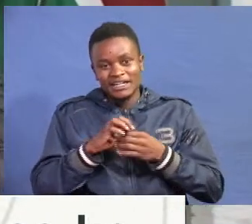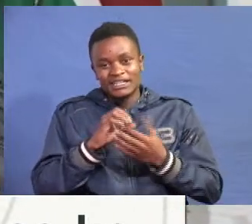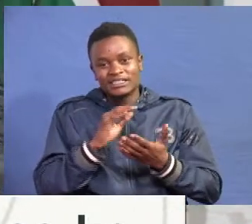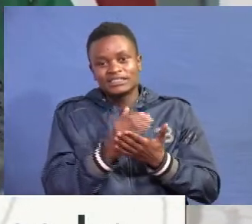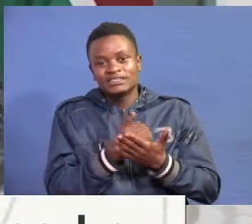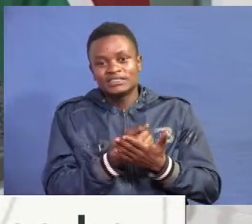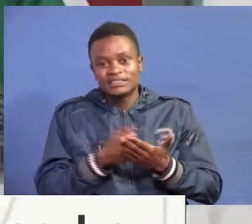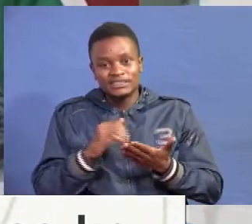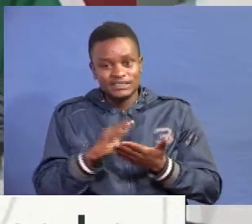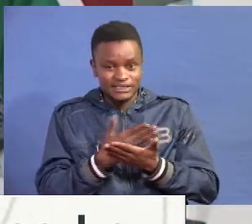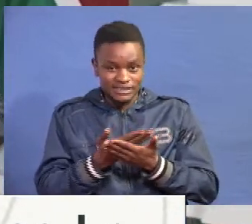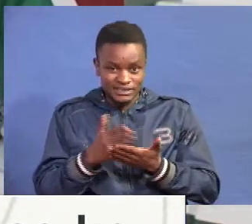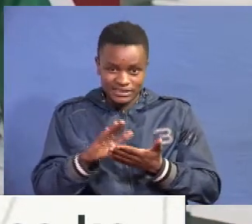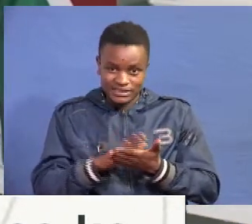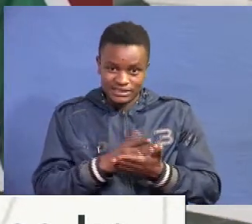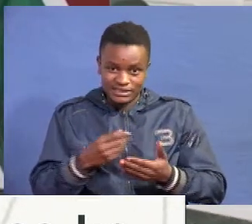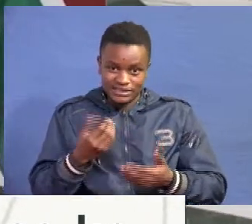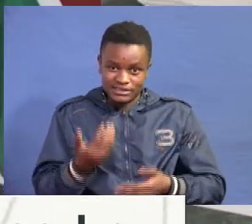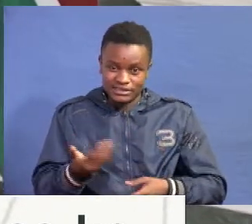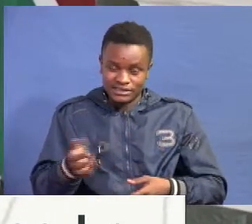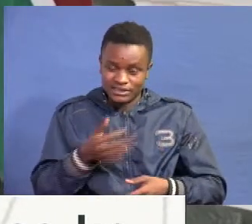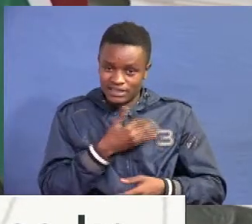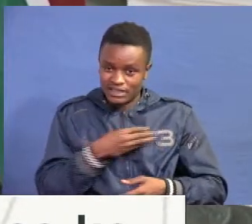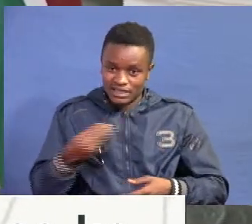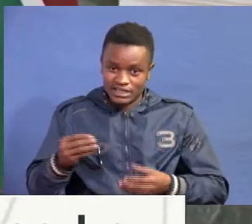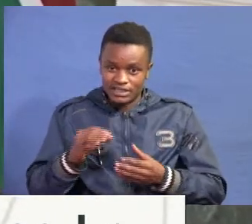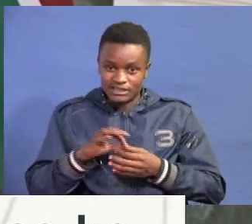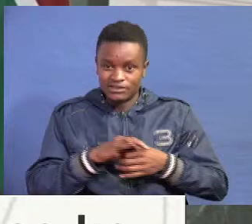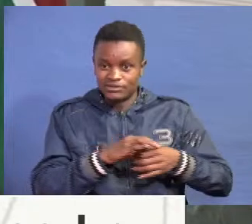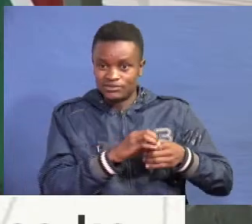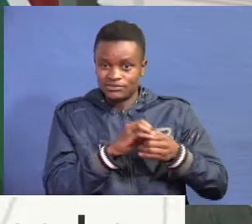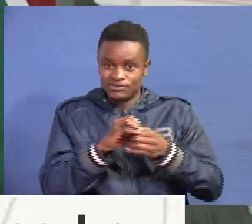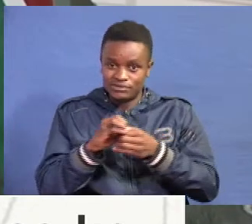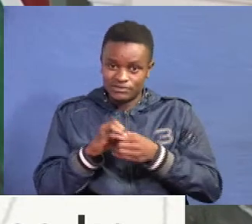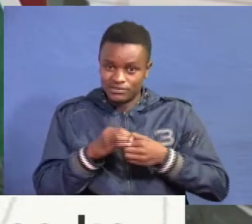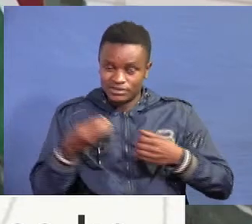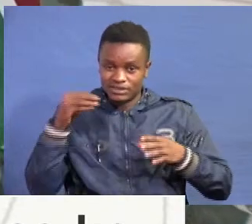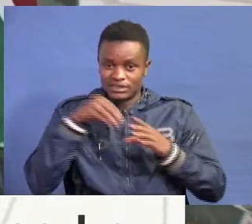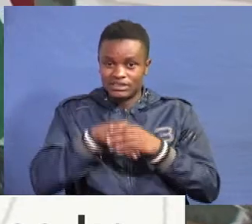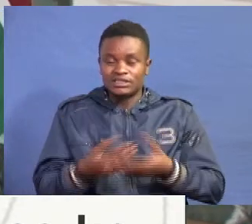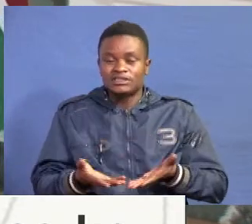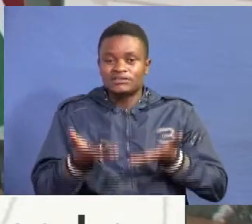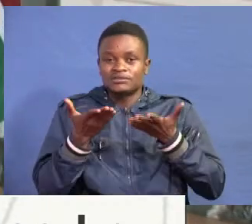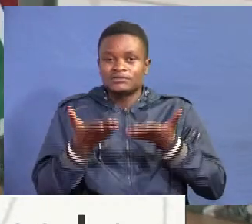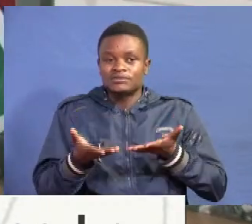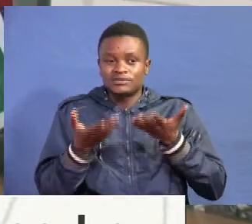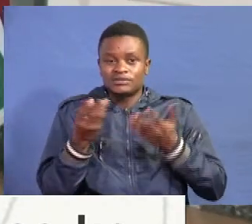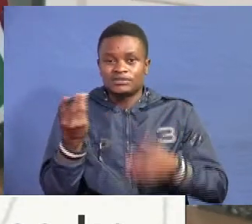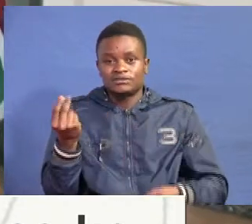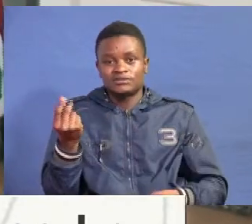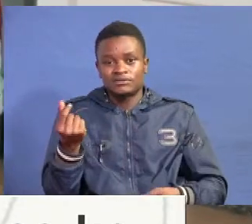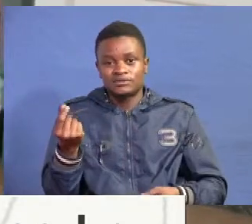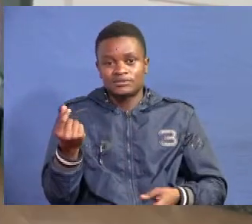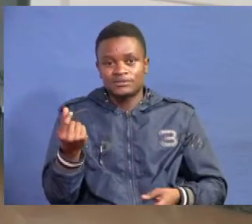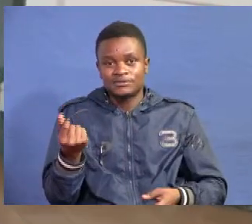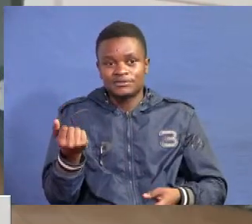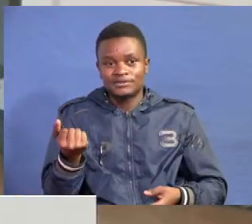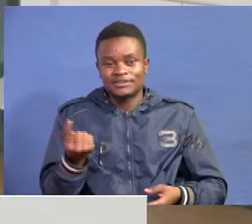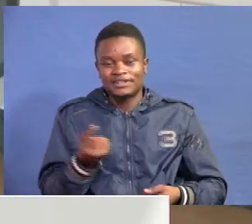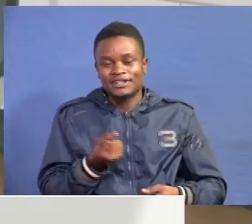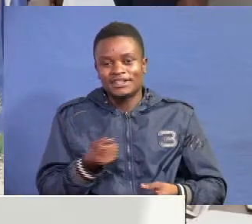cooperations. The two leaders discussed regional peace and security, increased commerce and investment, and strengthened diplomatic